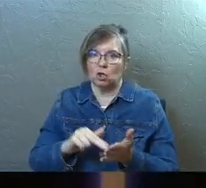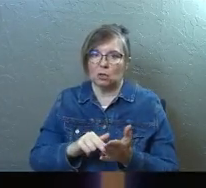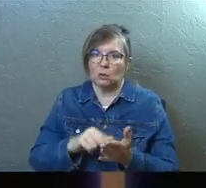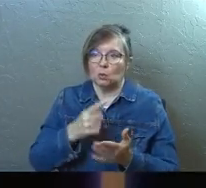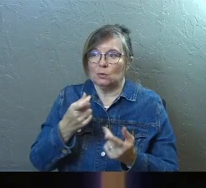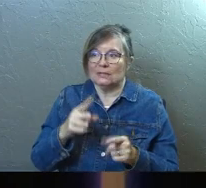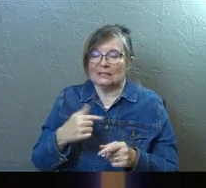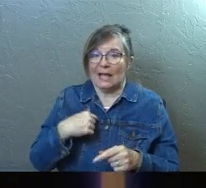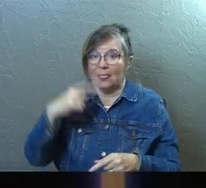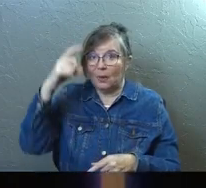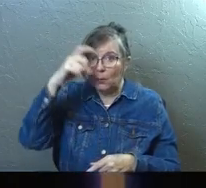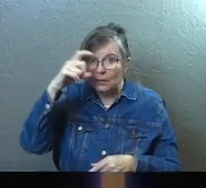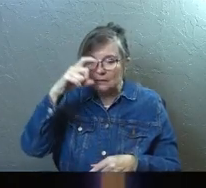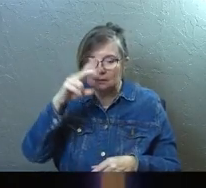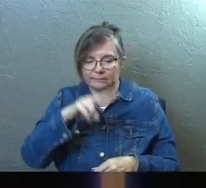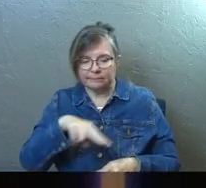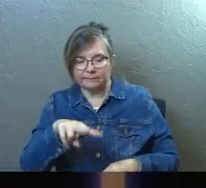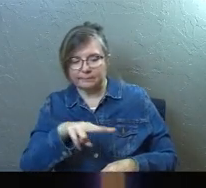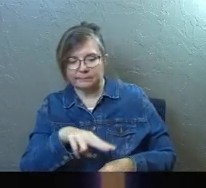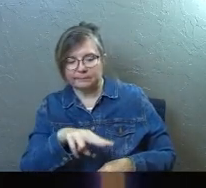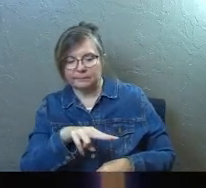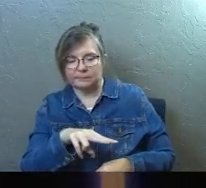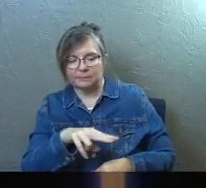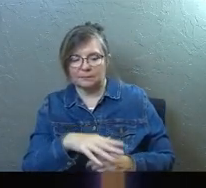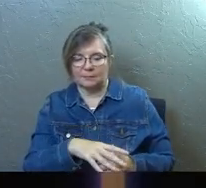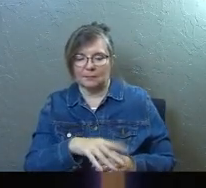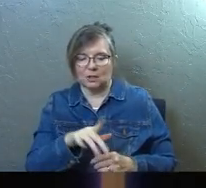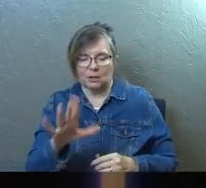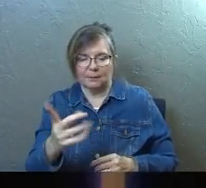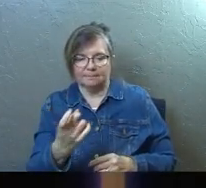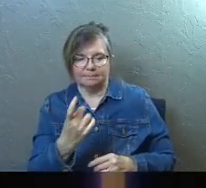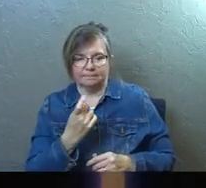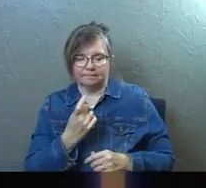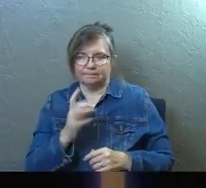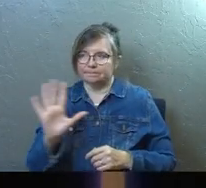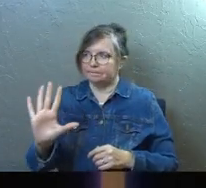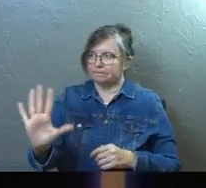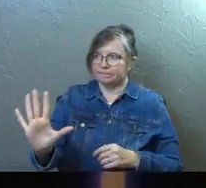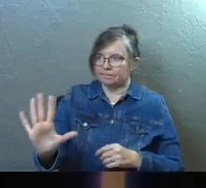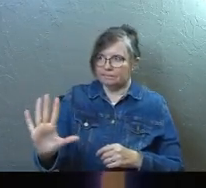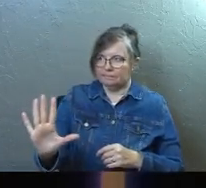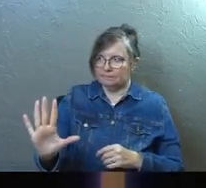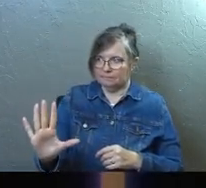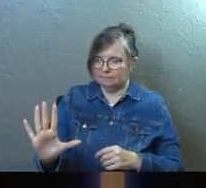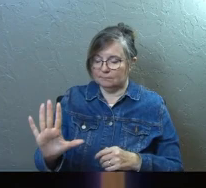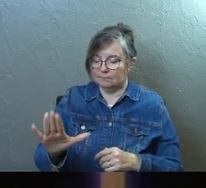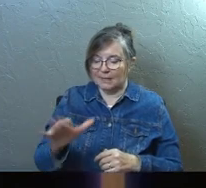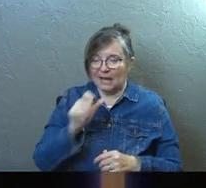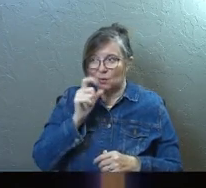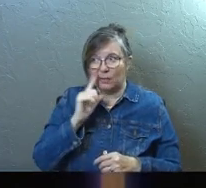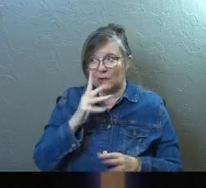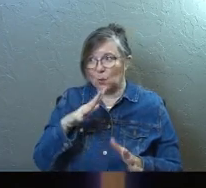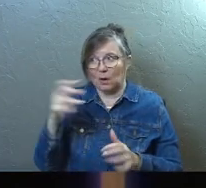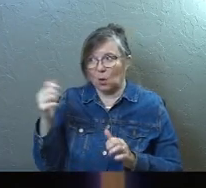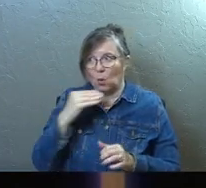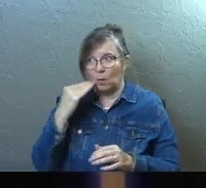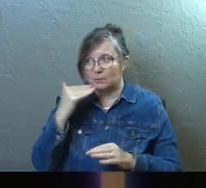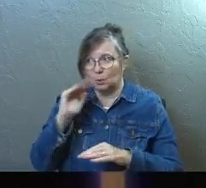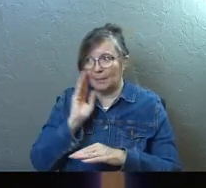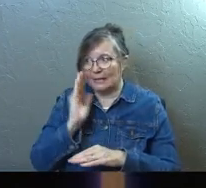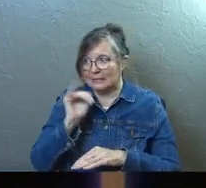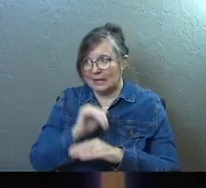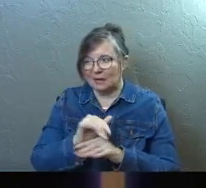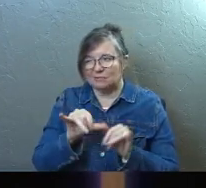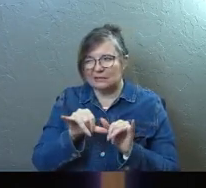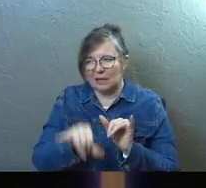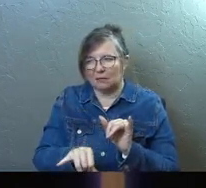this one nurse who just had the wisdom, and she grabbed me and said, hey, I don't think you want to go home to bed